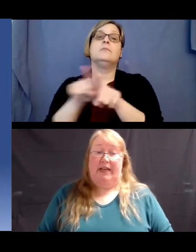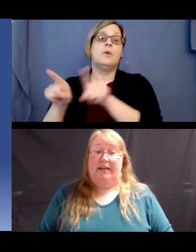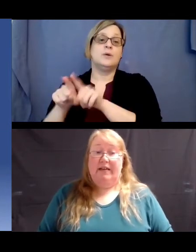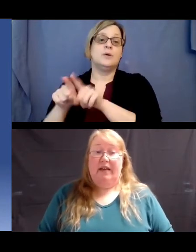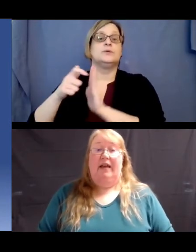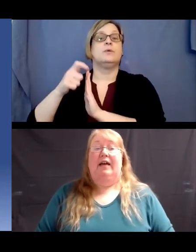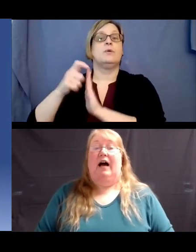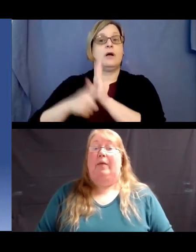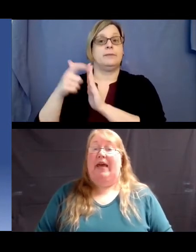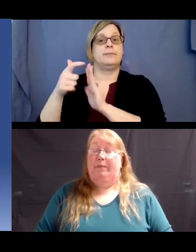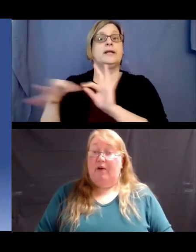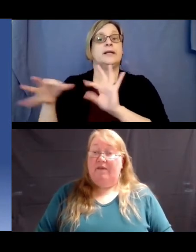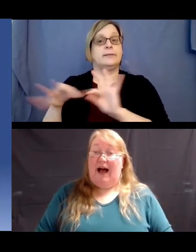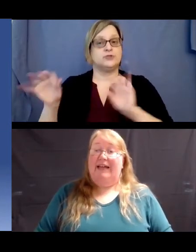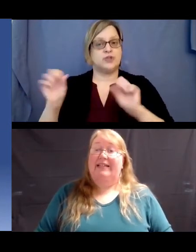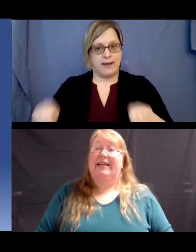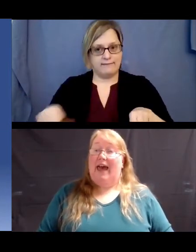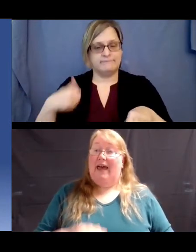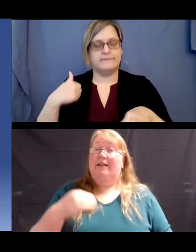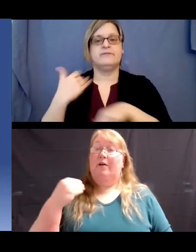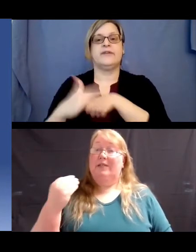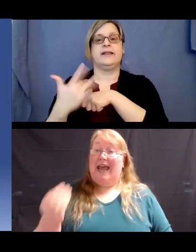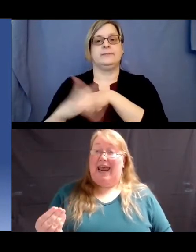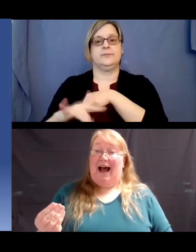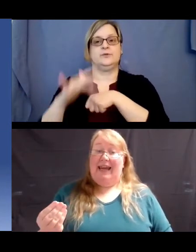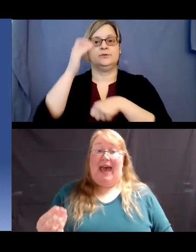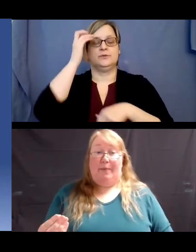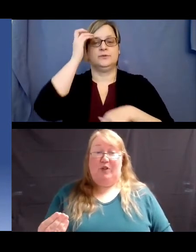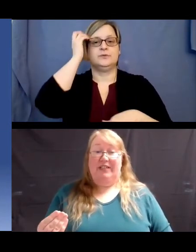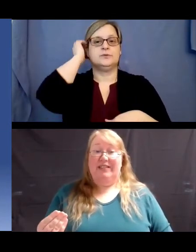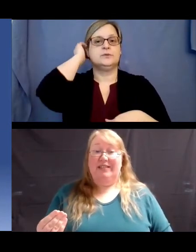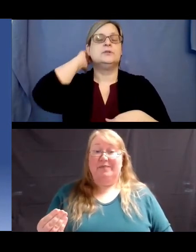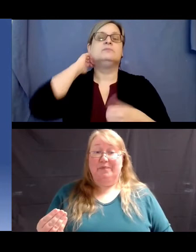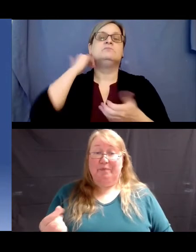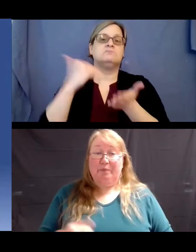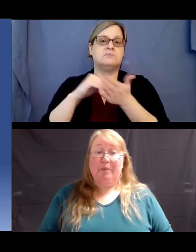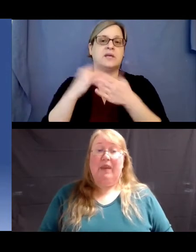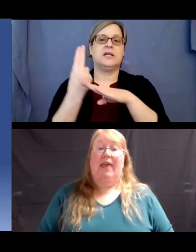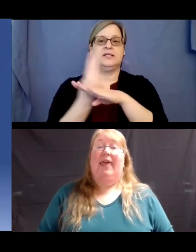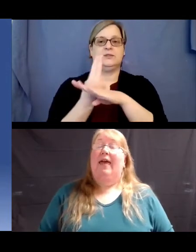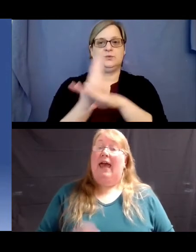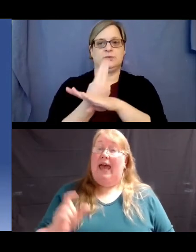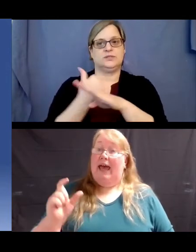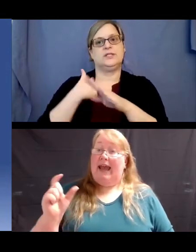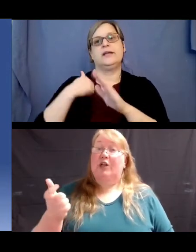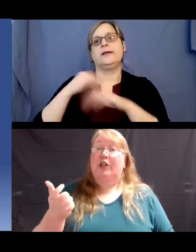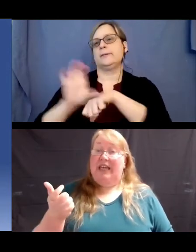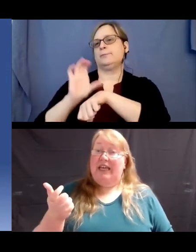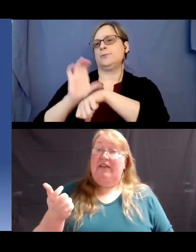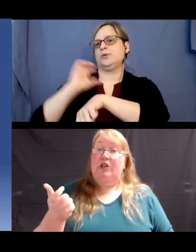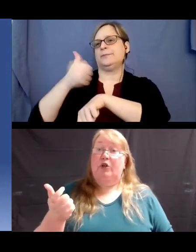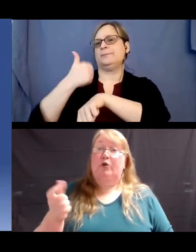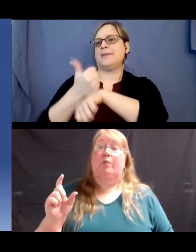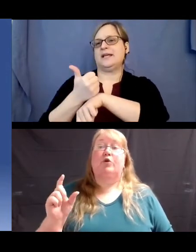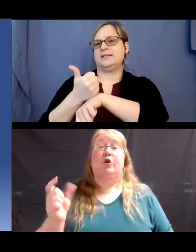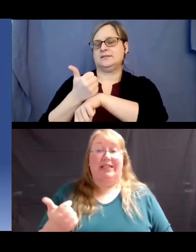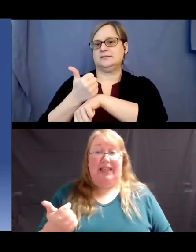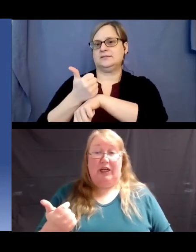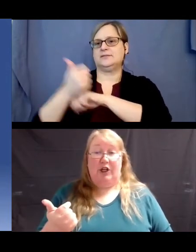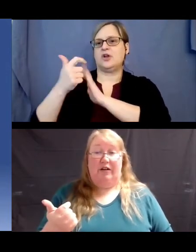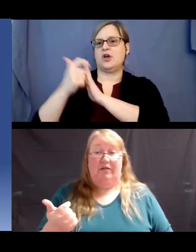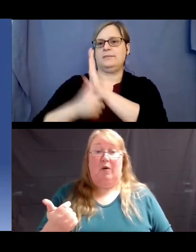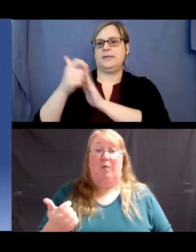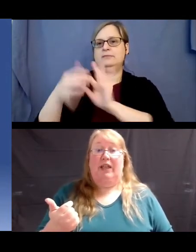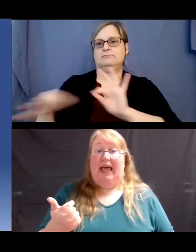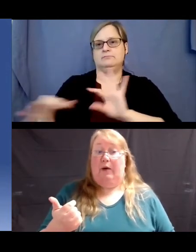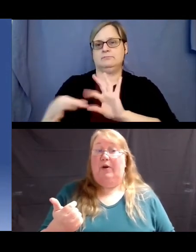built in and provides, again, those AI captions, and actually can even do some